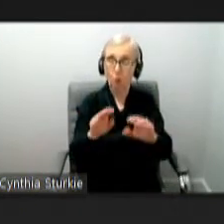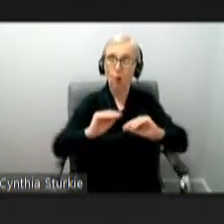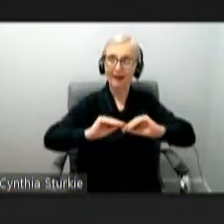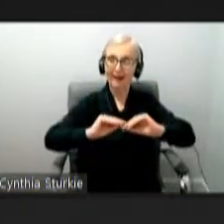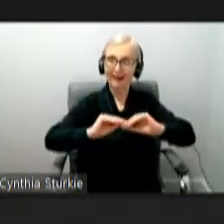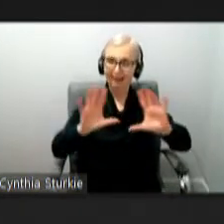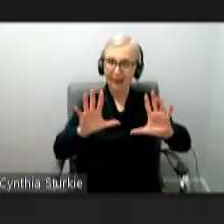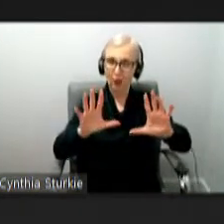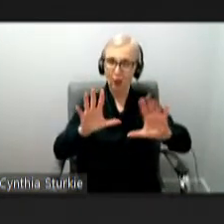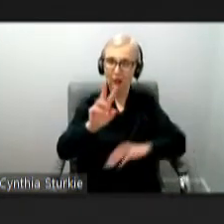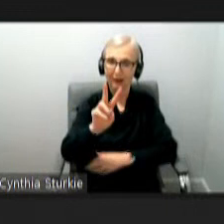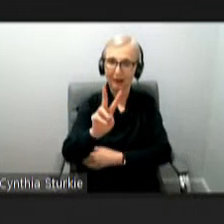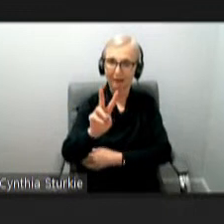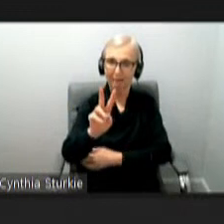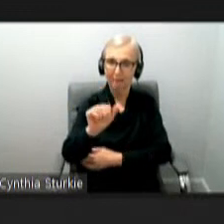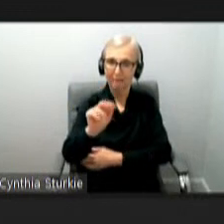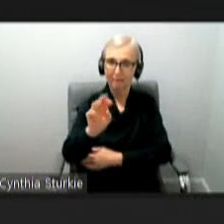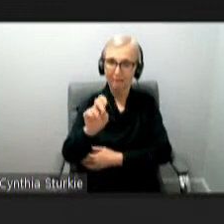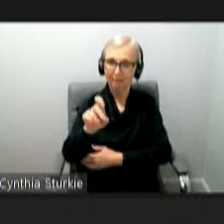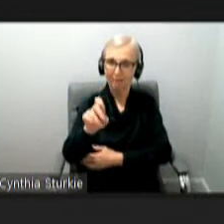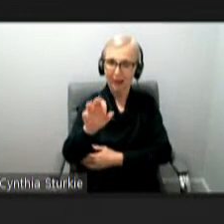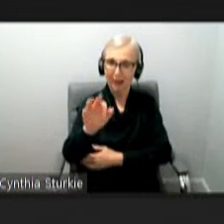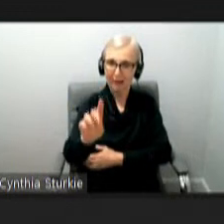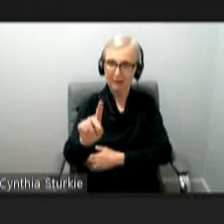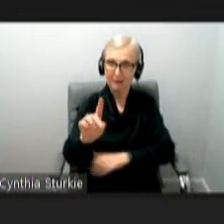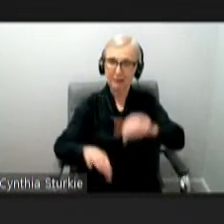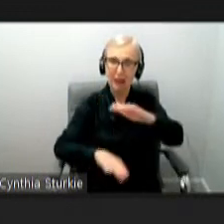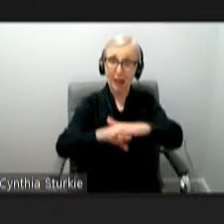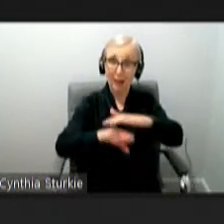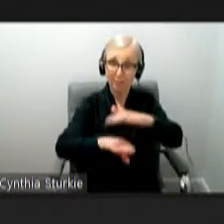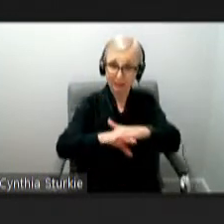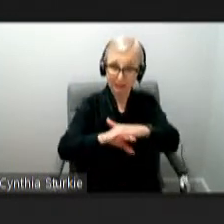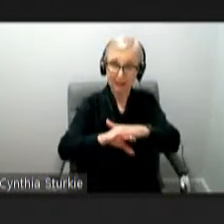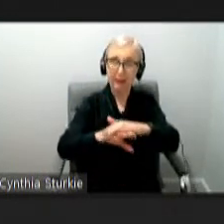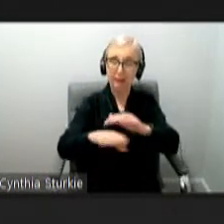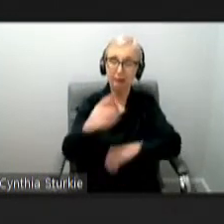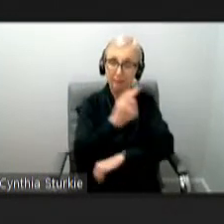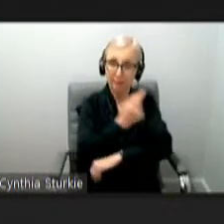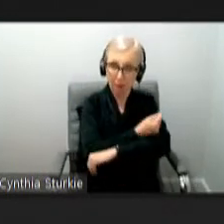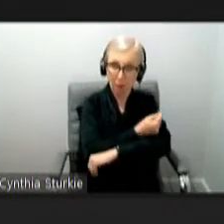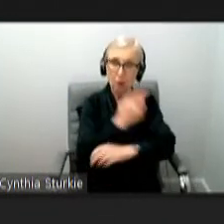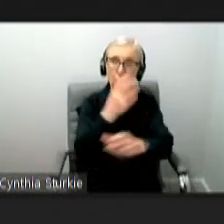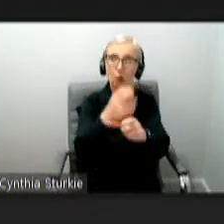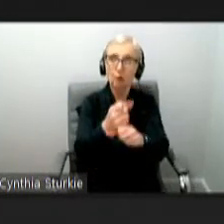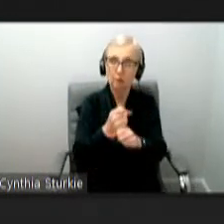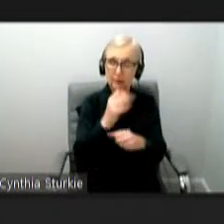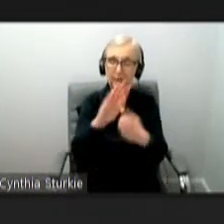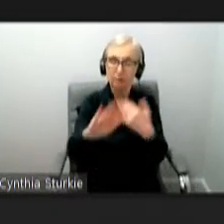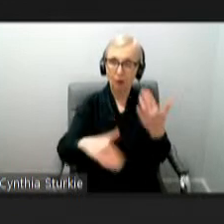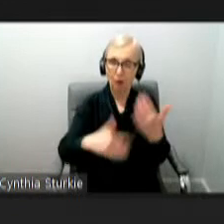individuals being up to date on vaccinations. And up to date basically means that you have received all of the